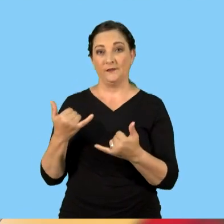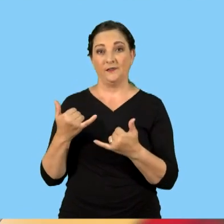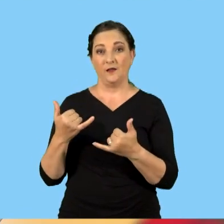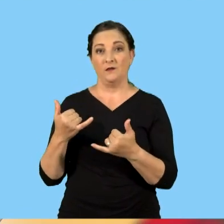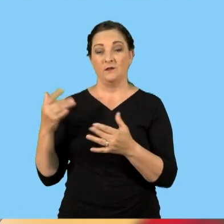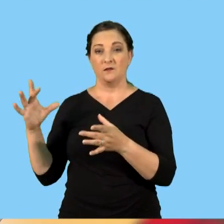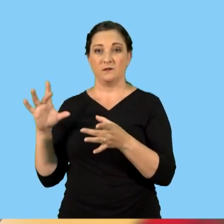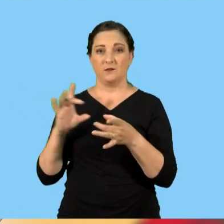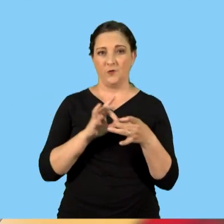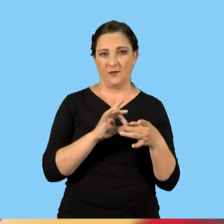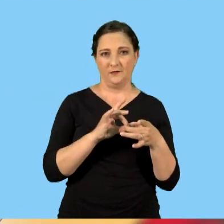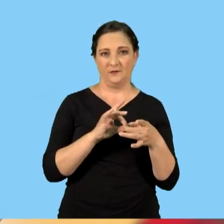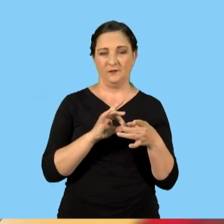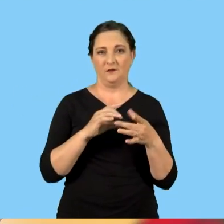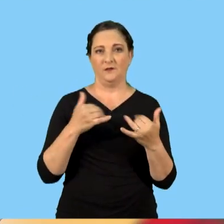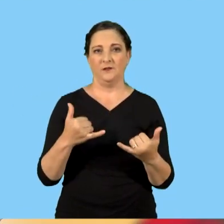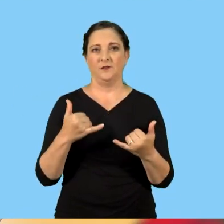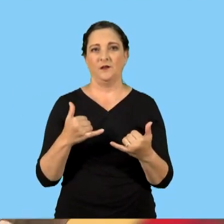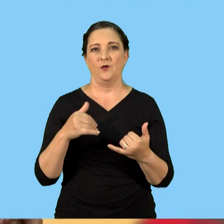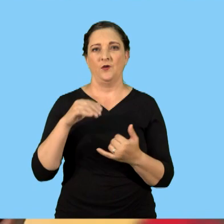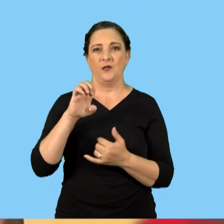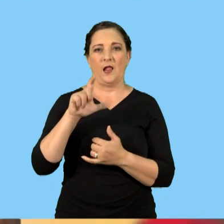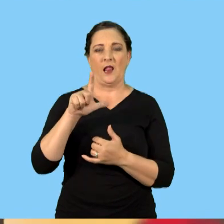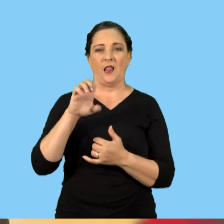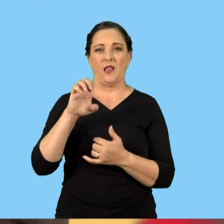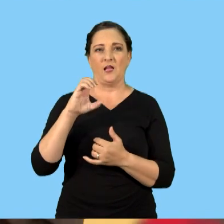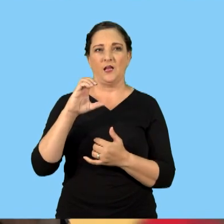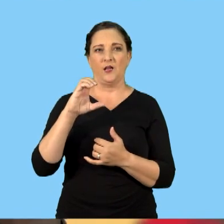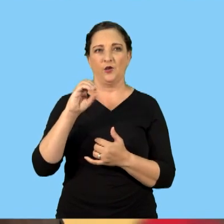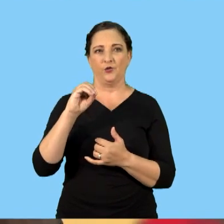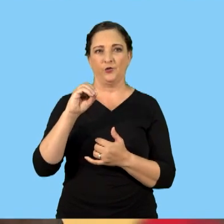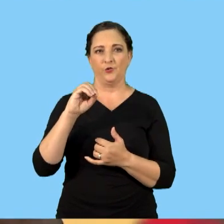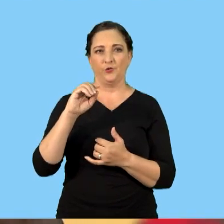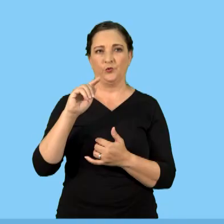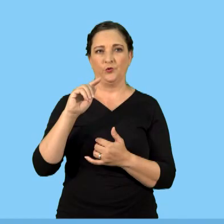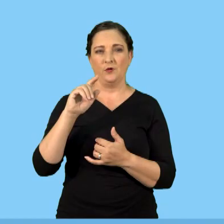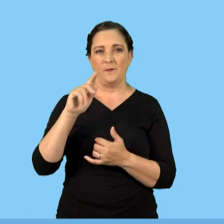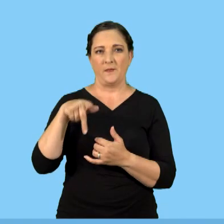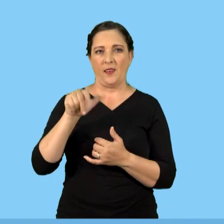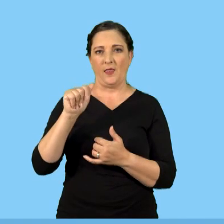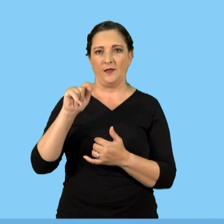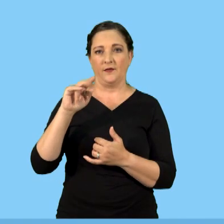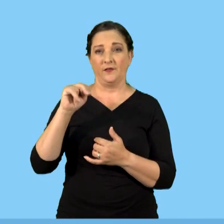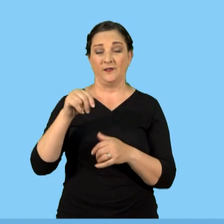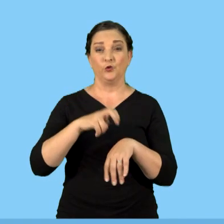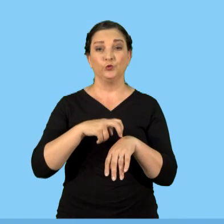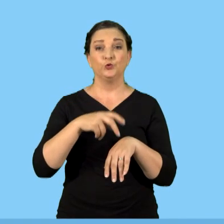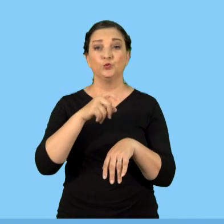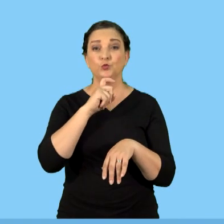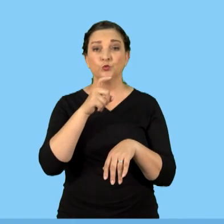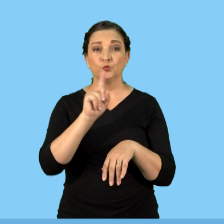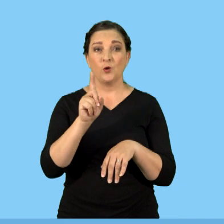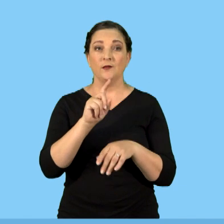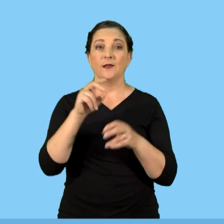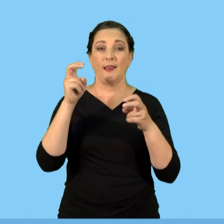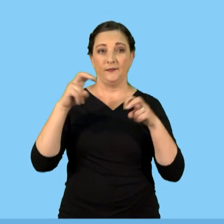that is going to make sure that there is going to be the electrolysis or the electroplating that is taking place. So electricity is used to coat